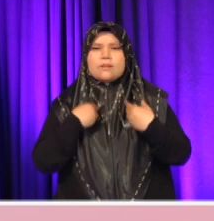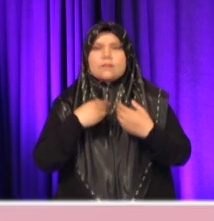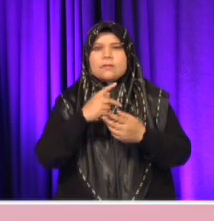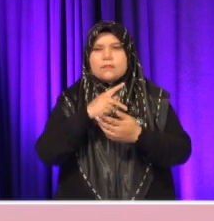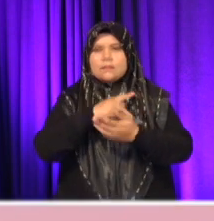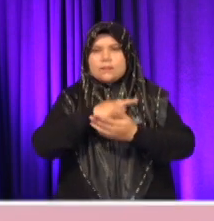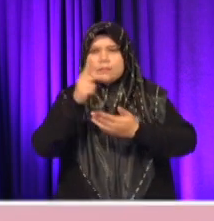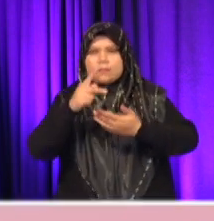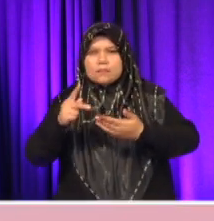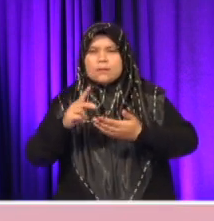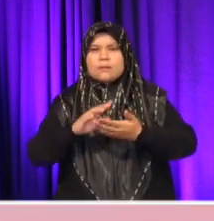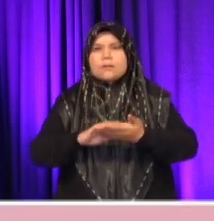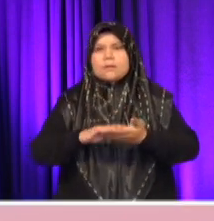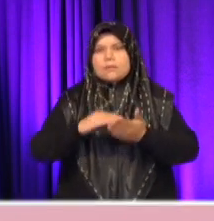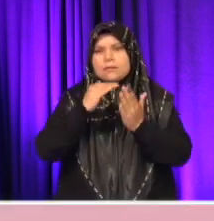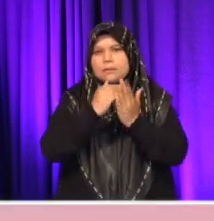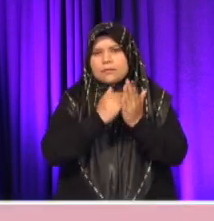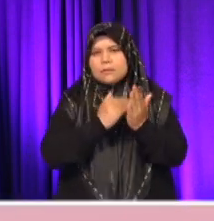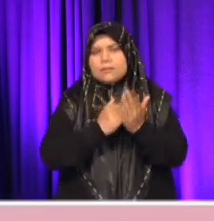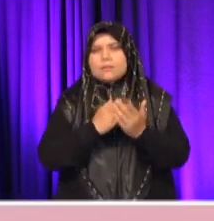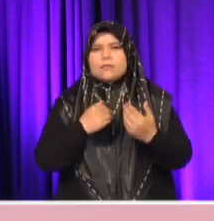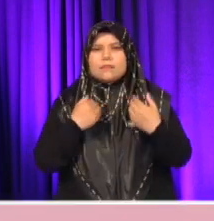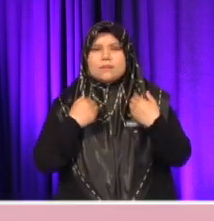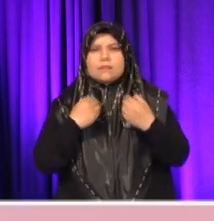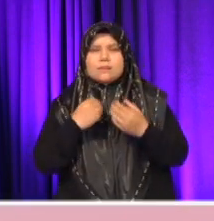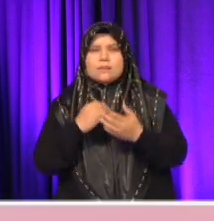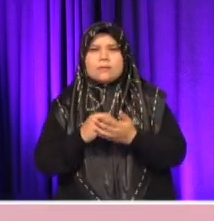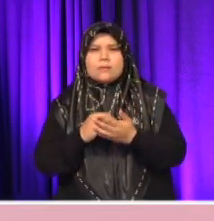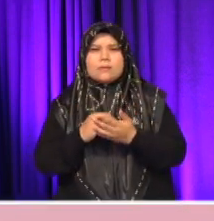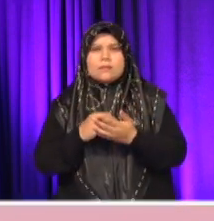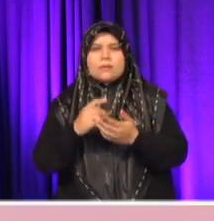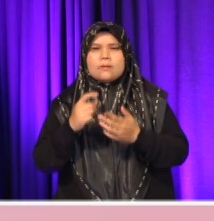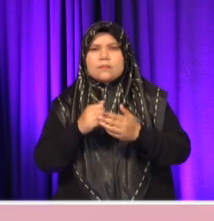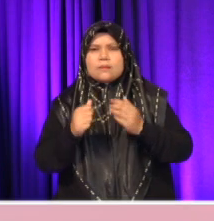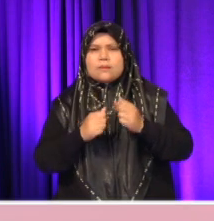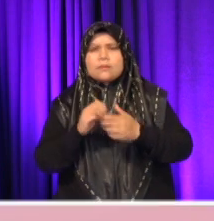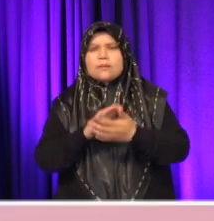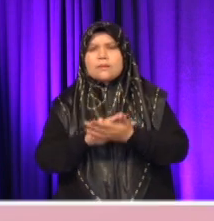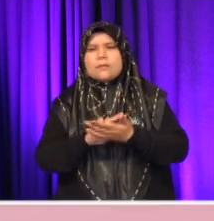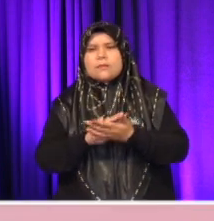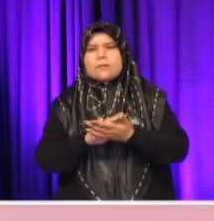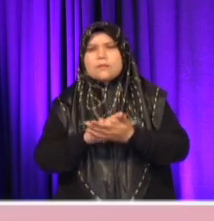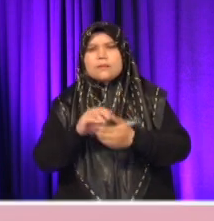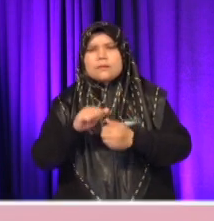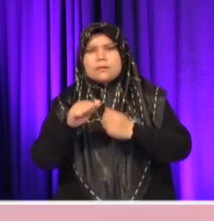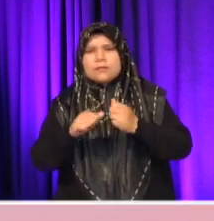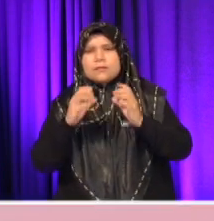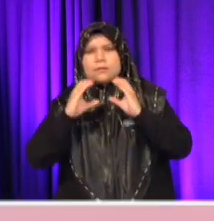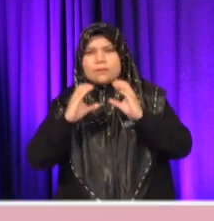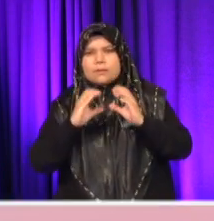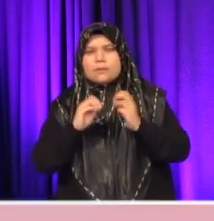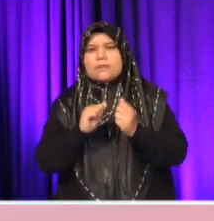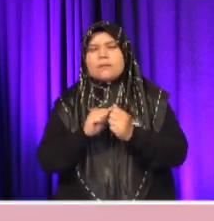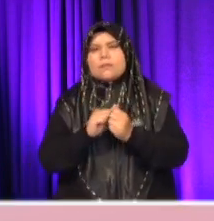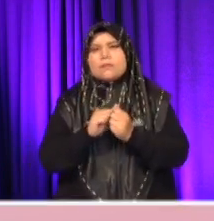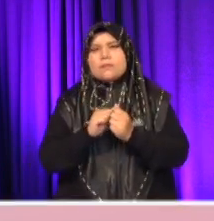outlined for the candidates to be equipped with basic language skills in order to allow them to communicate effectively.